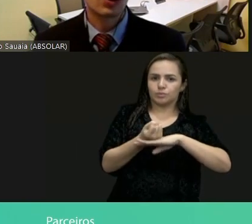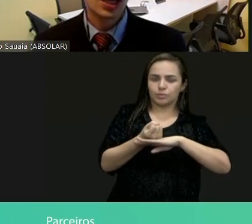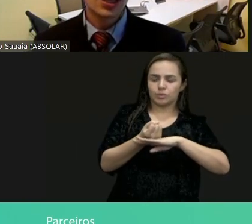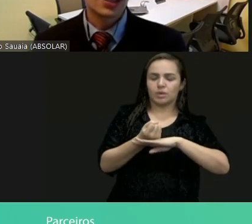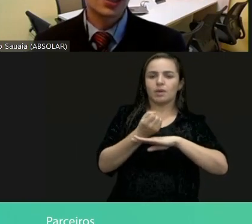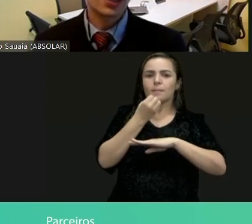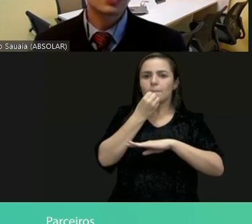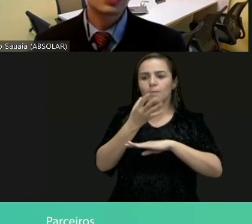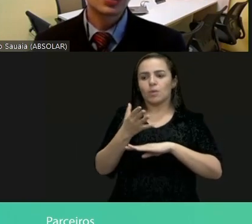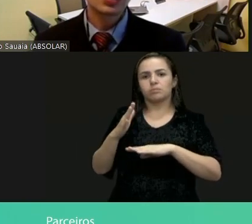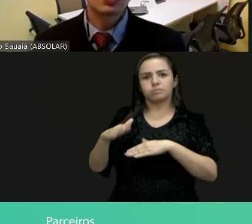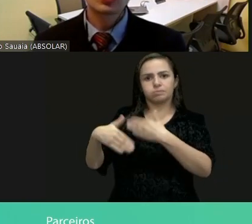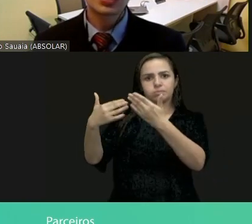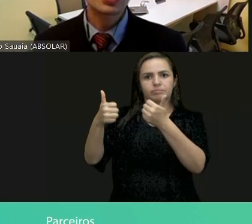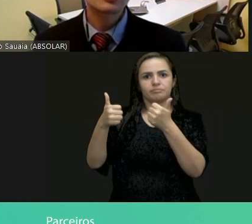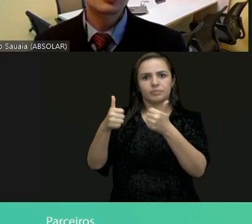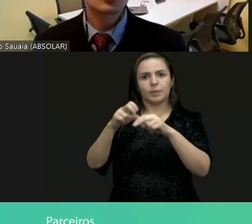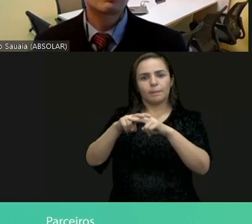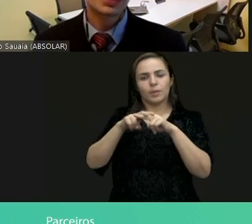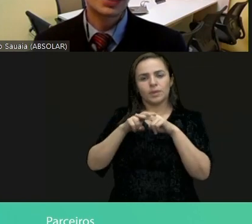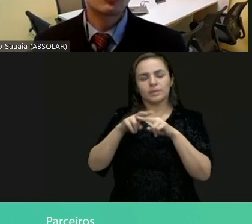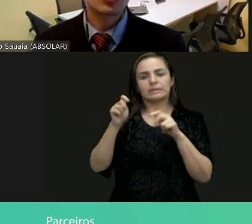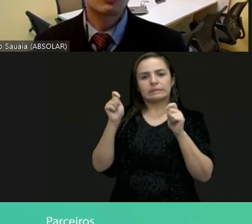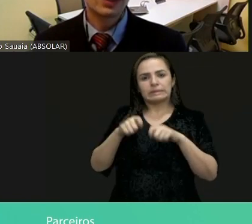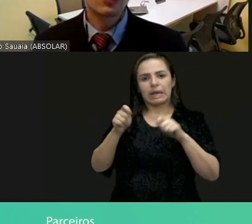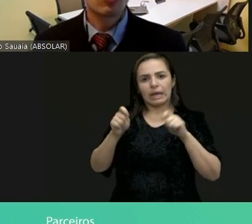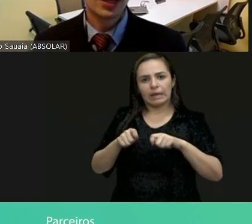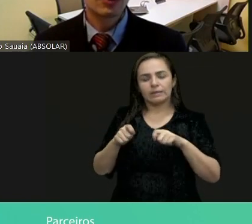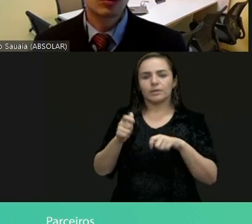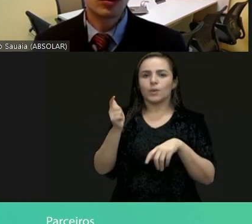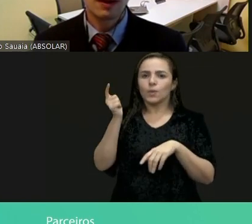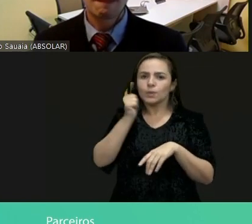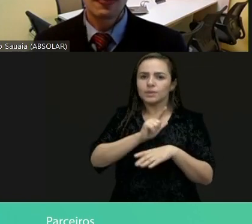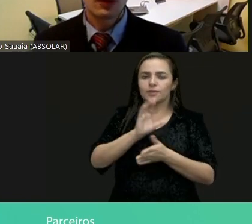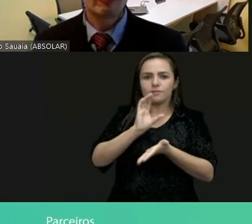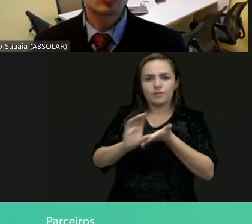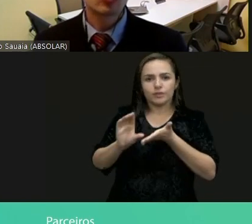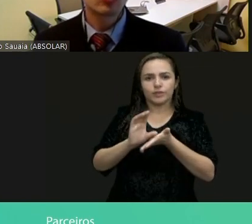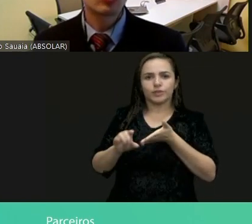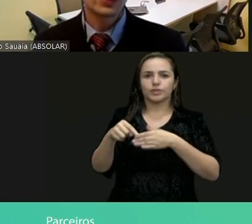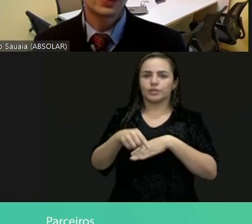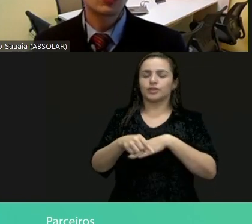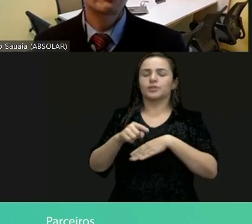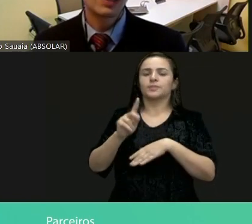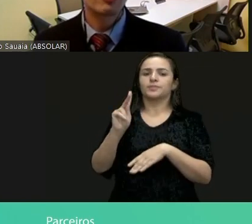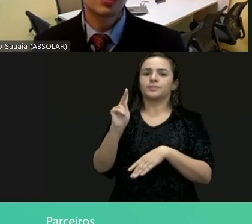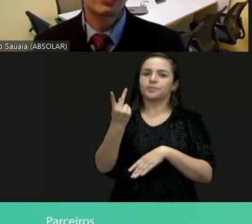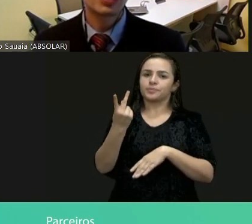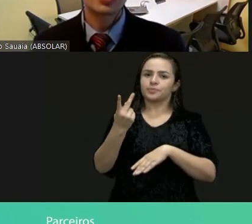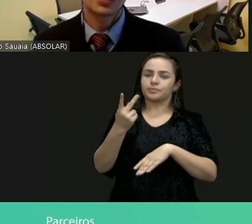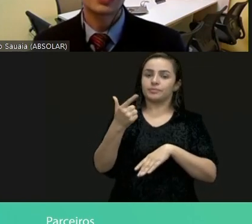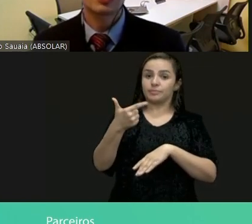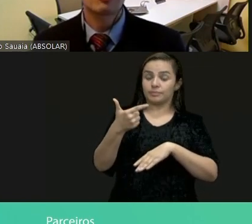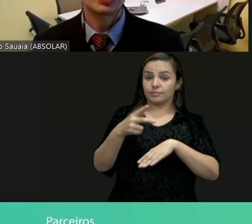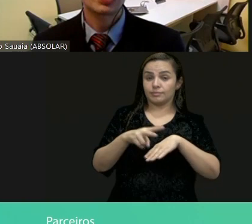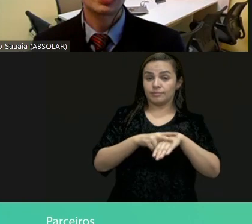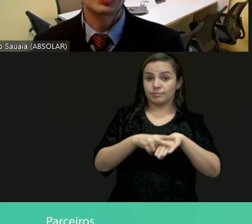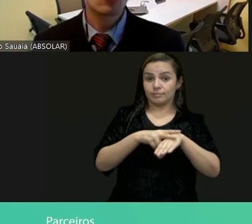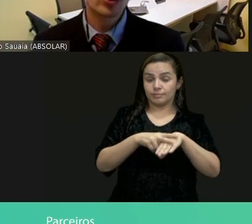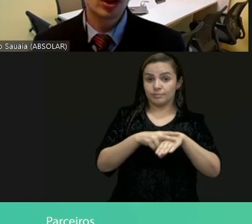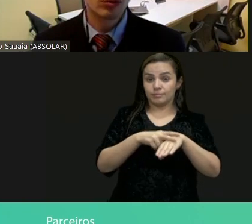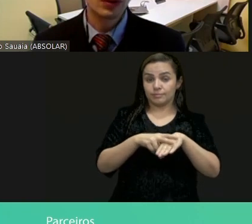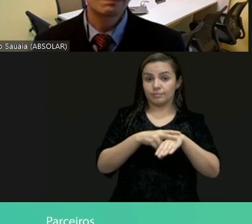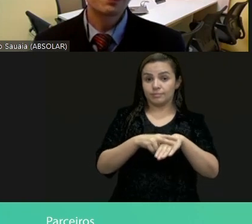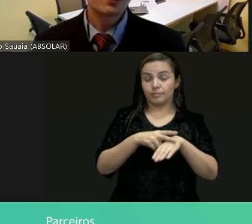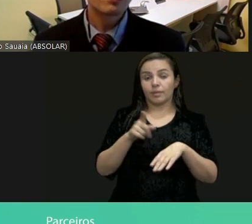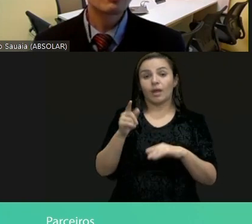the development of the new market. Now, if market analysts are correct, the future